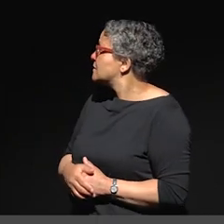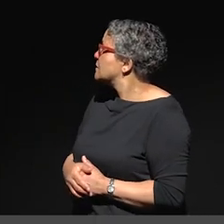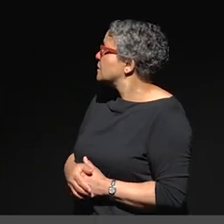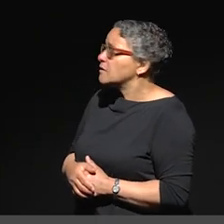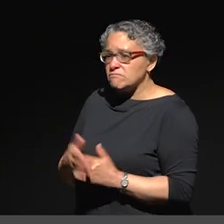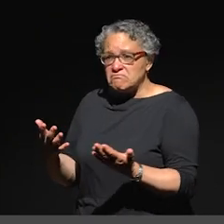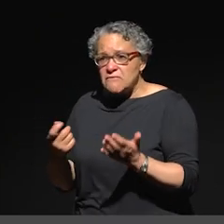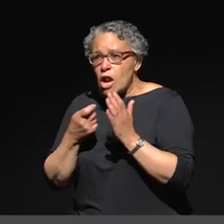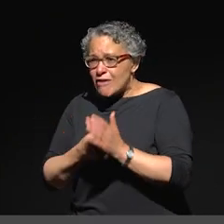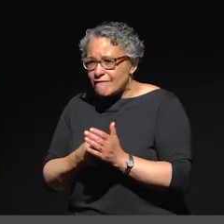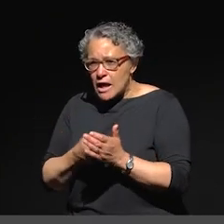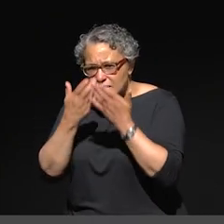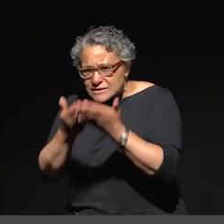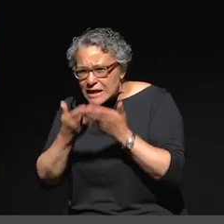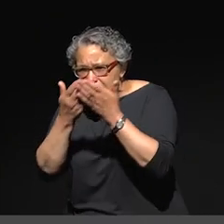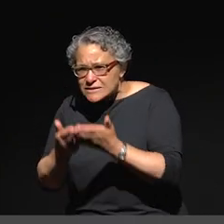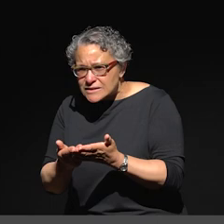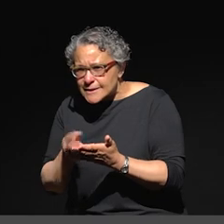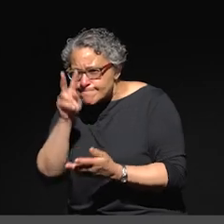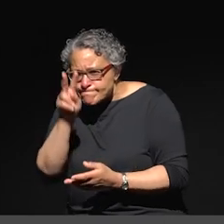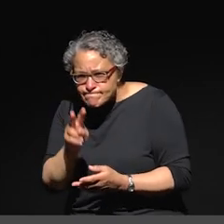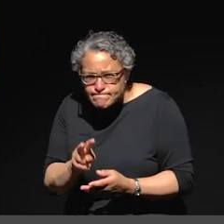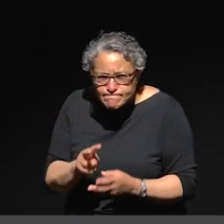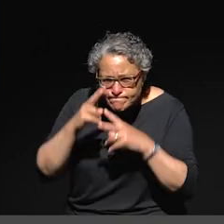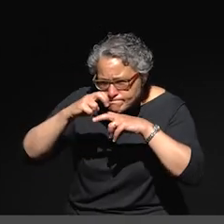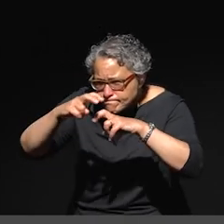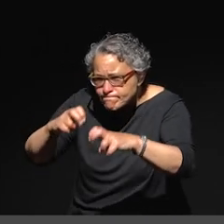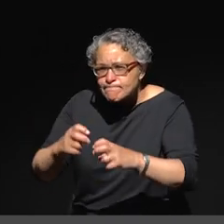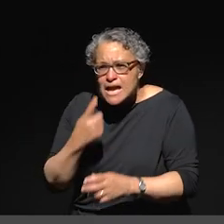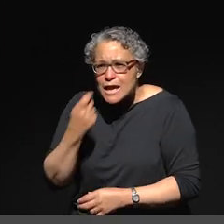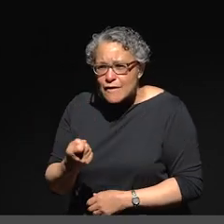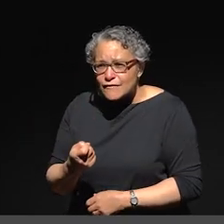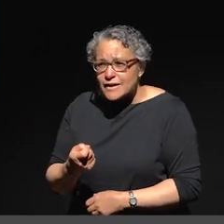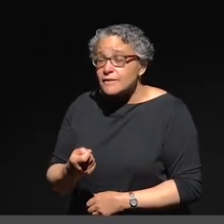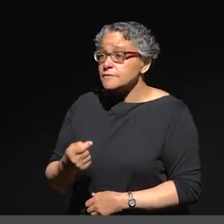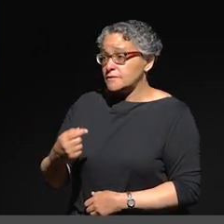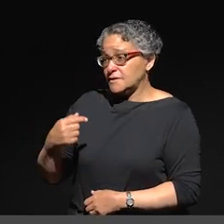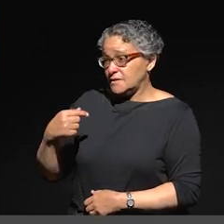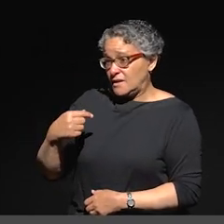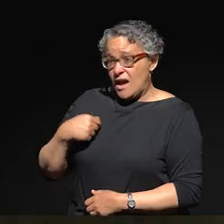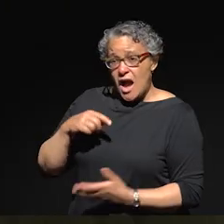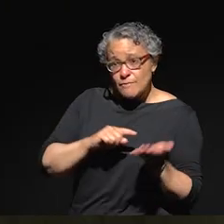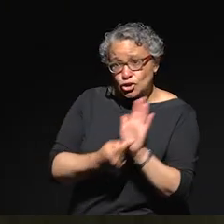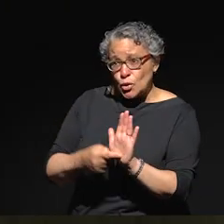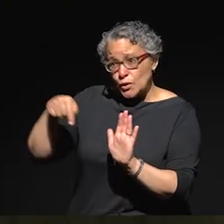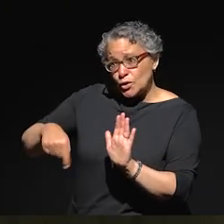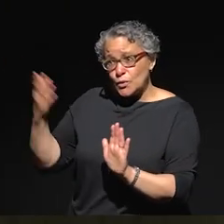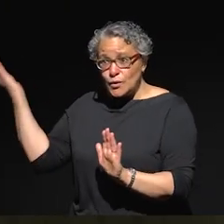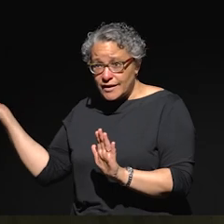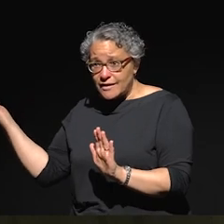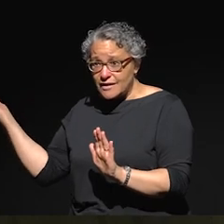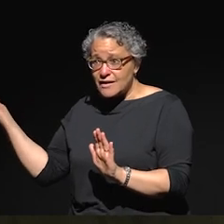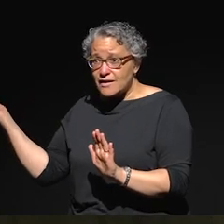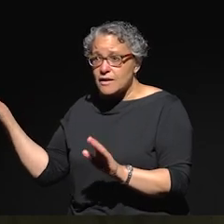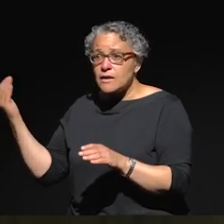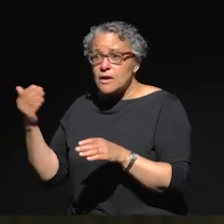Raphael studies it very closely, you know, in drawings like this one. And I should say, what I'm showing you here is almost entirely